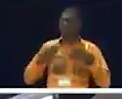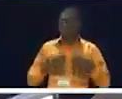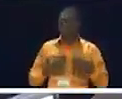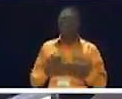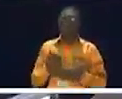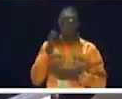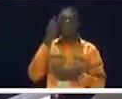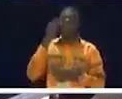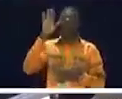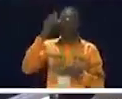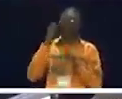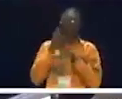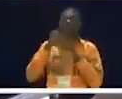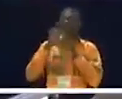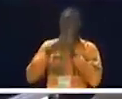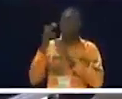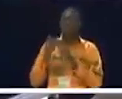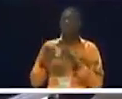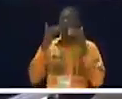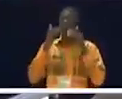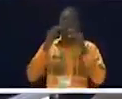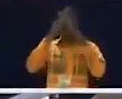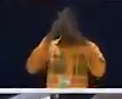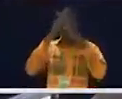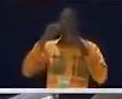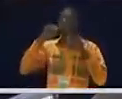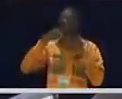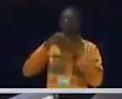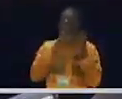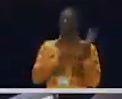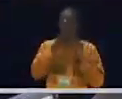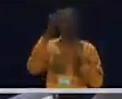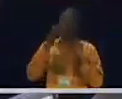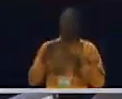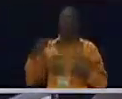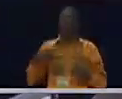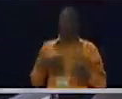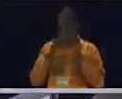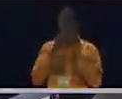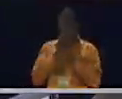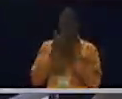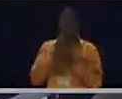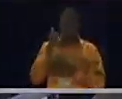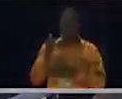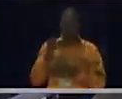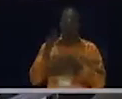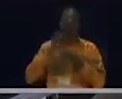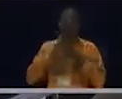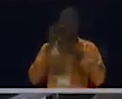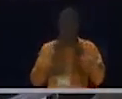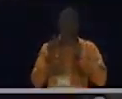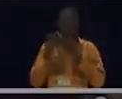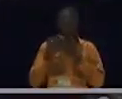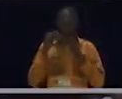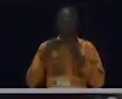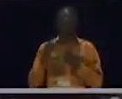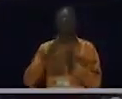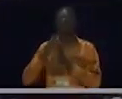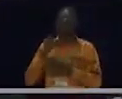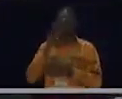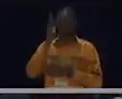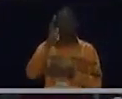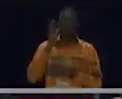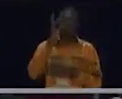yourself. Thank you, Jesus. In Jesus' name I pray. Can I prophesy before you leave here, you experience your